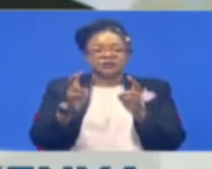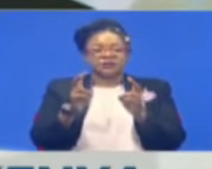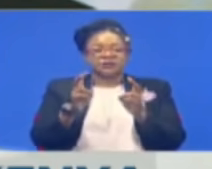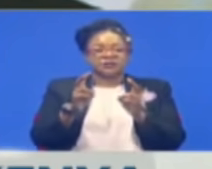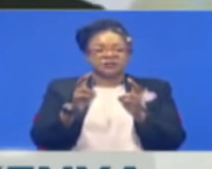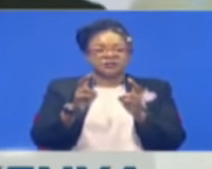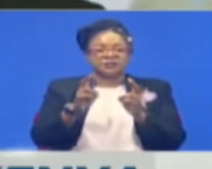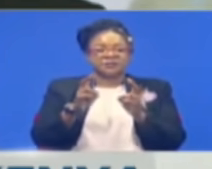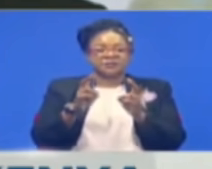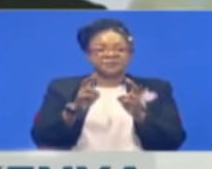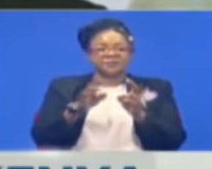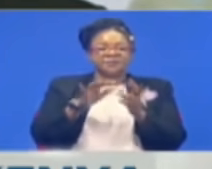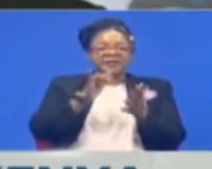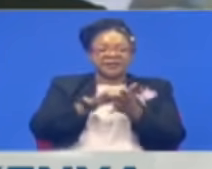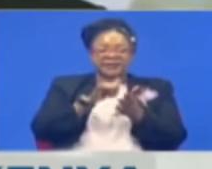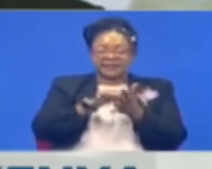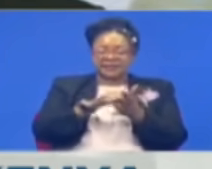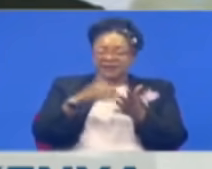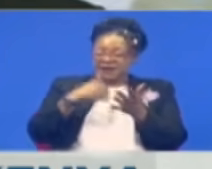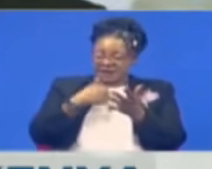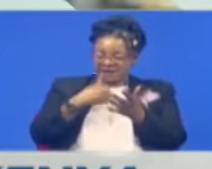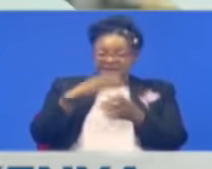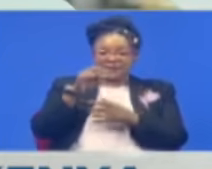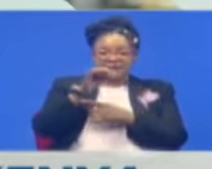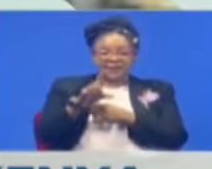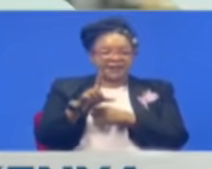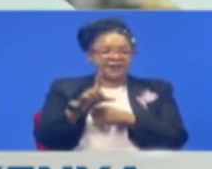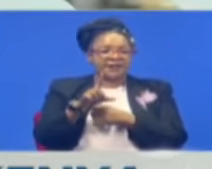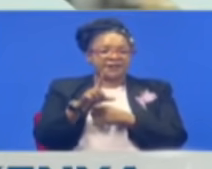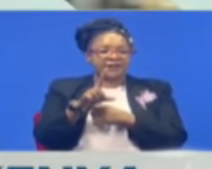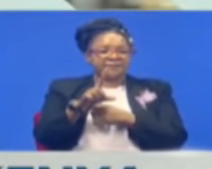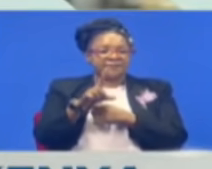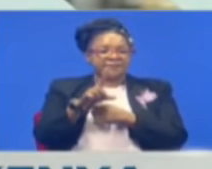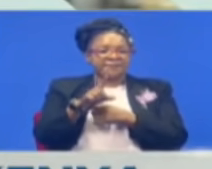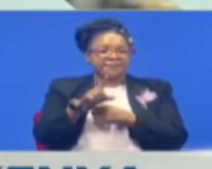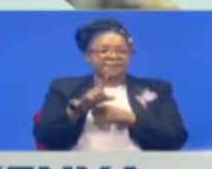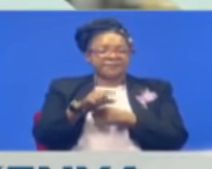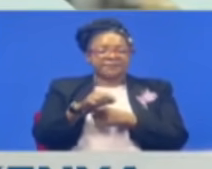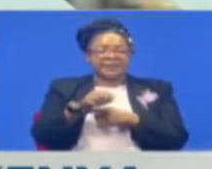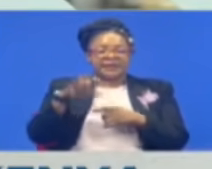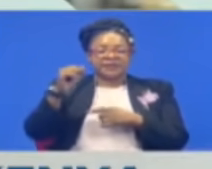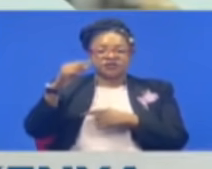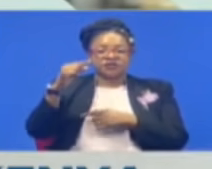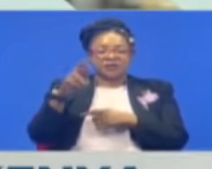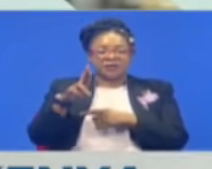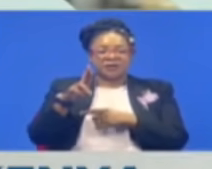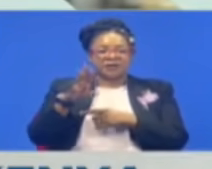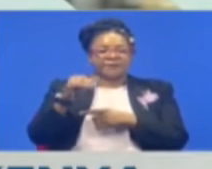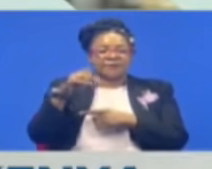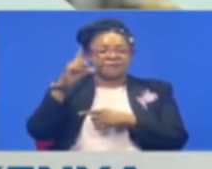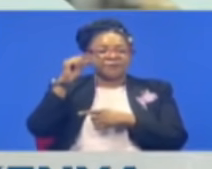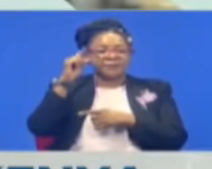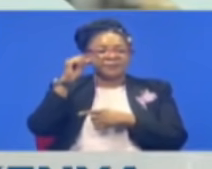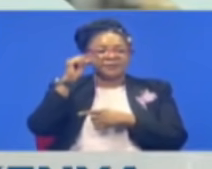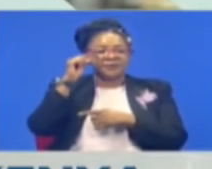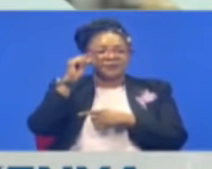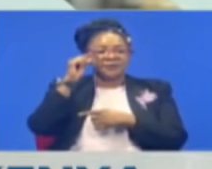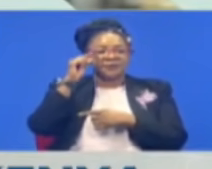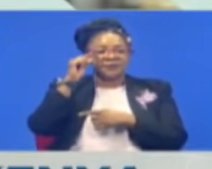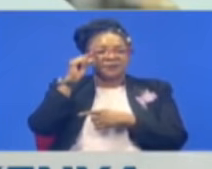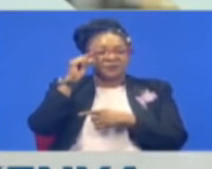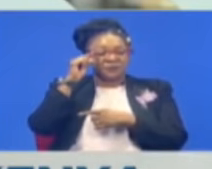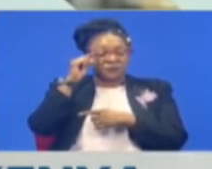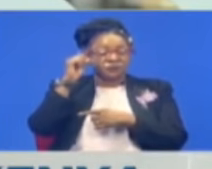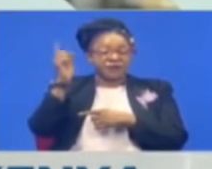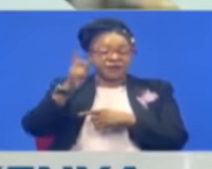this this pipeline deal, the EACOP. The standard gauge railway from Mombasa to